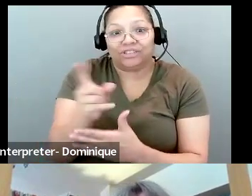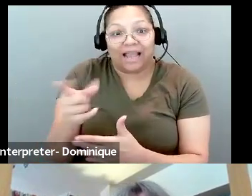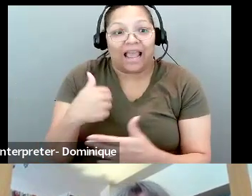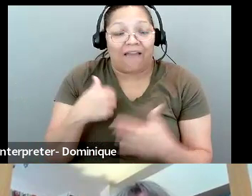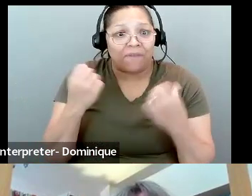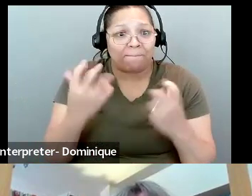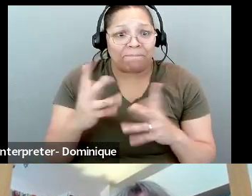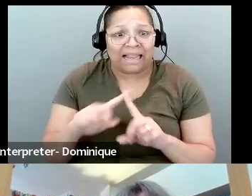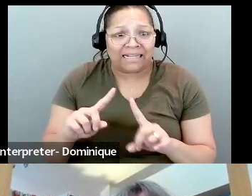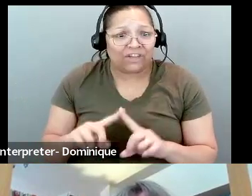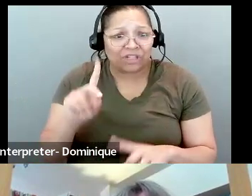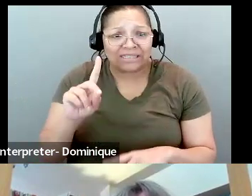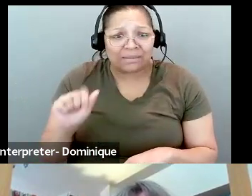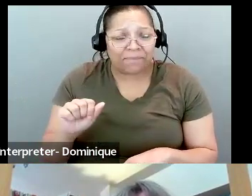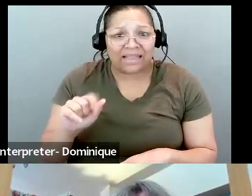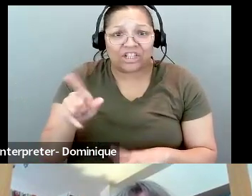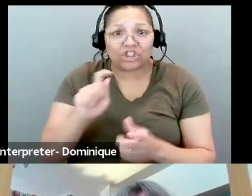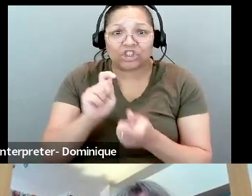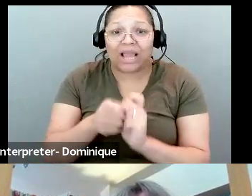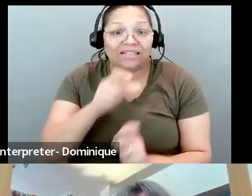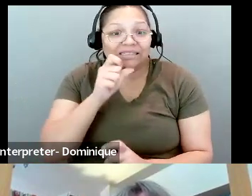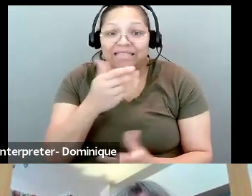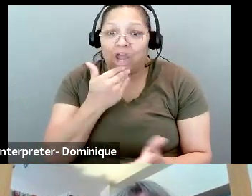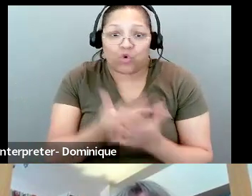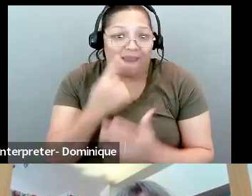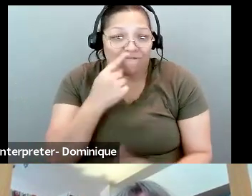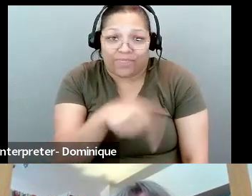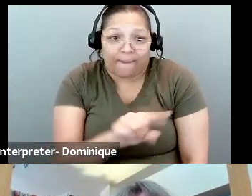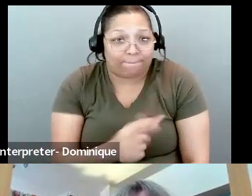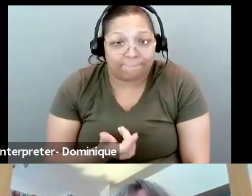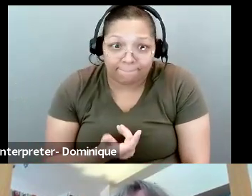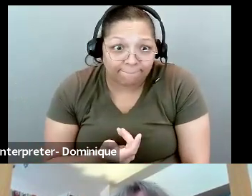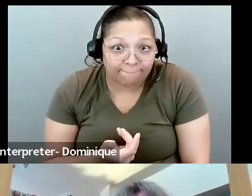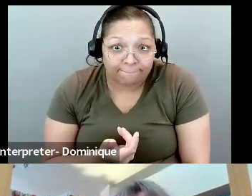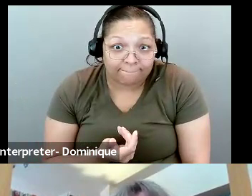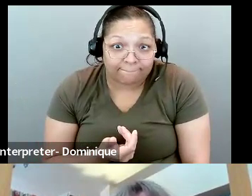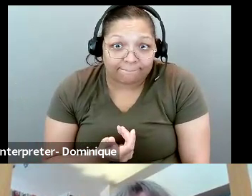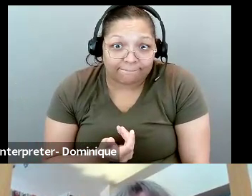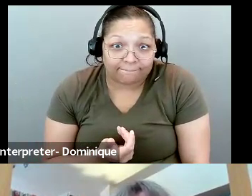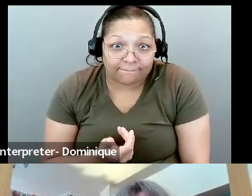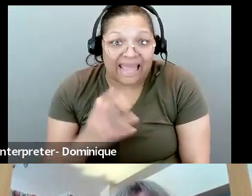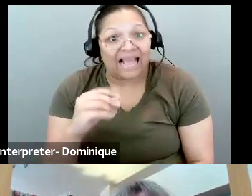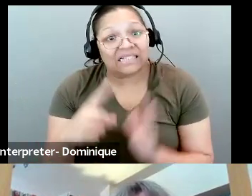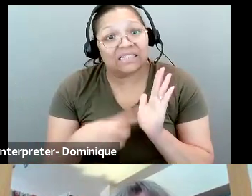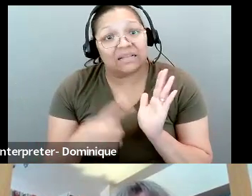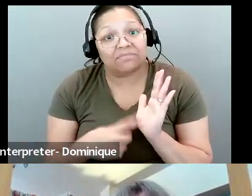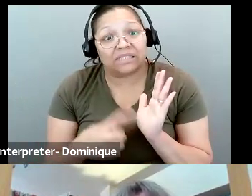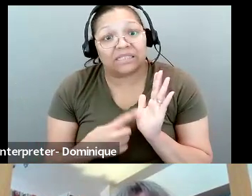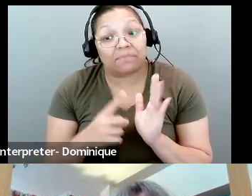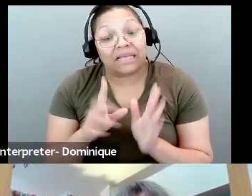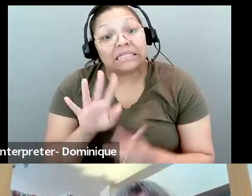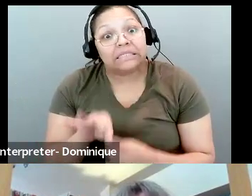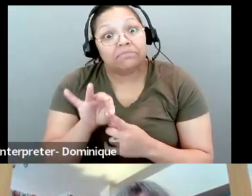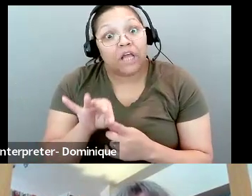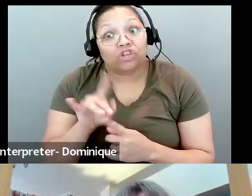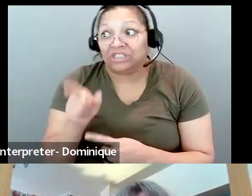where change is not great for them, and sometimes when, especially a change of